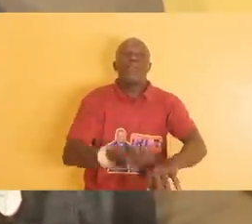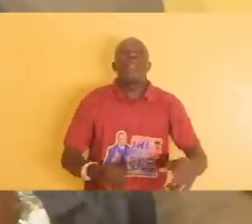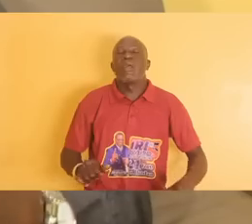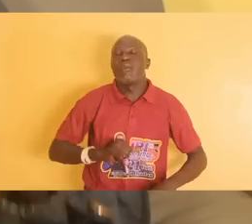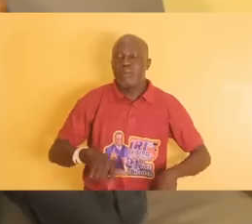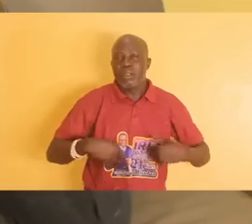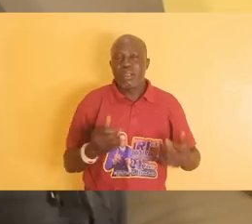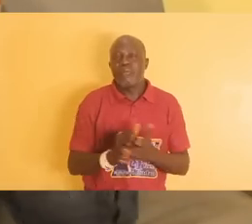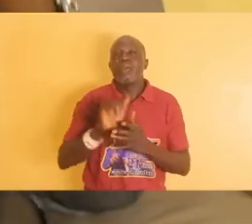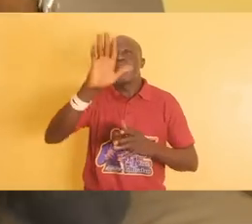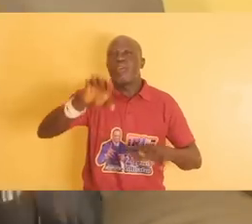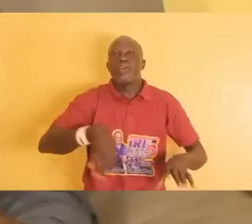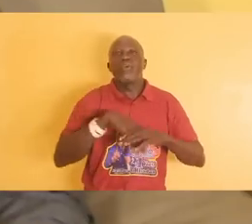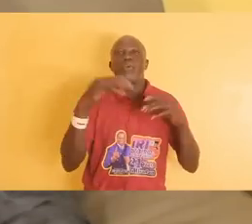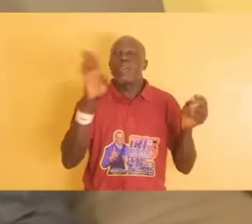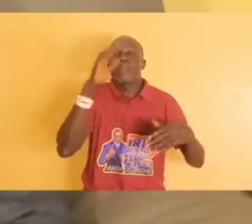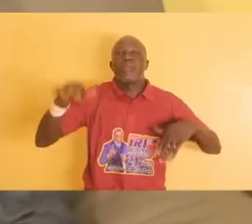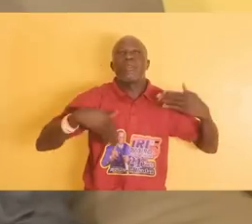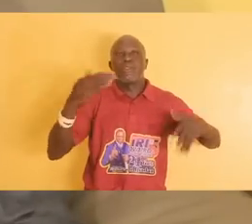Give you life.